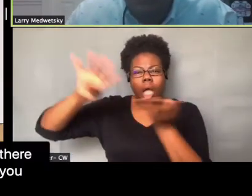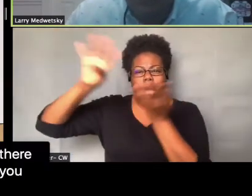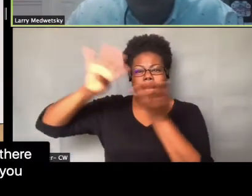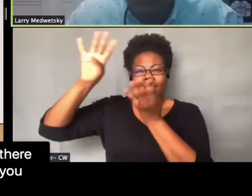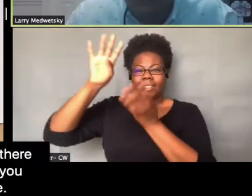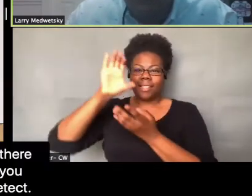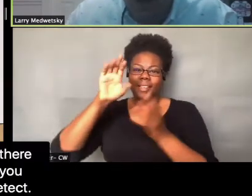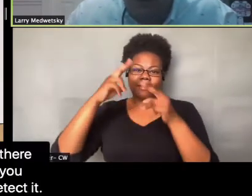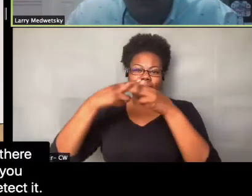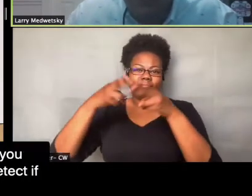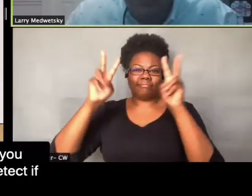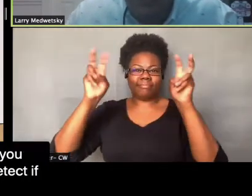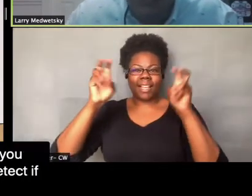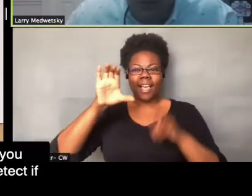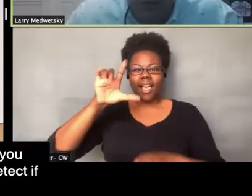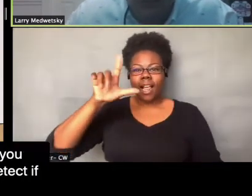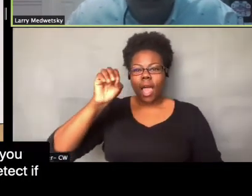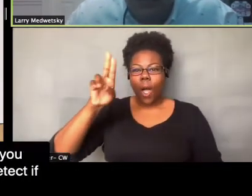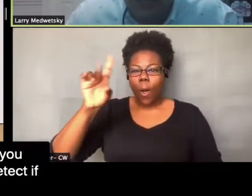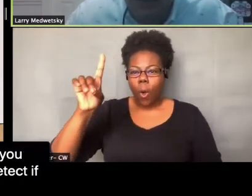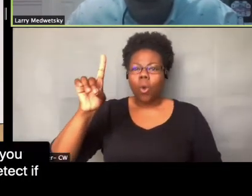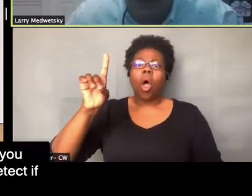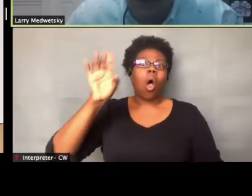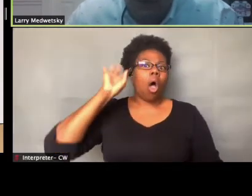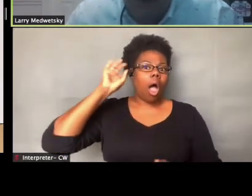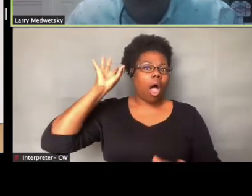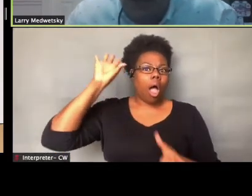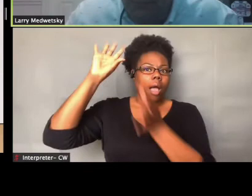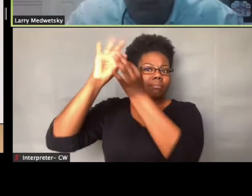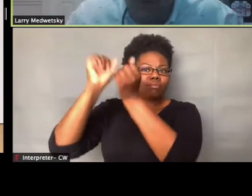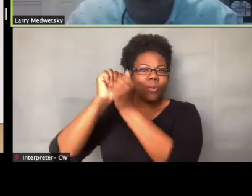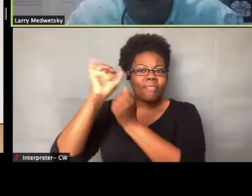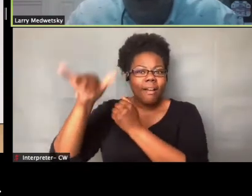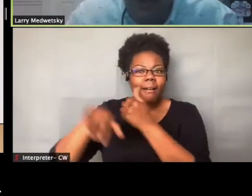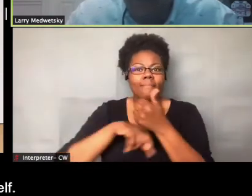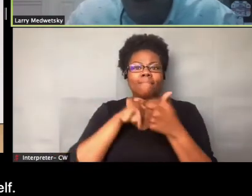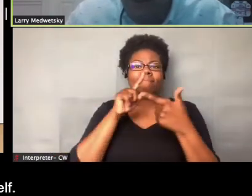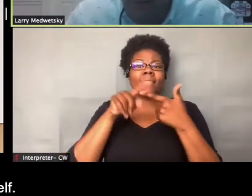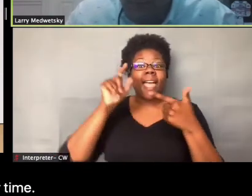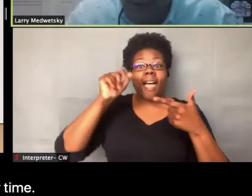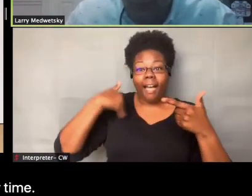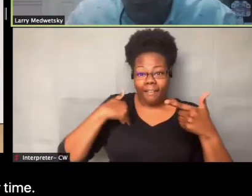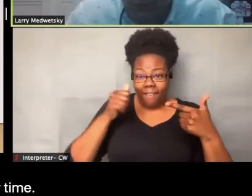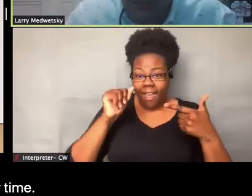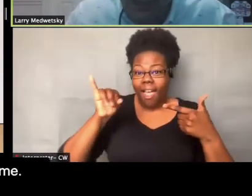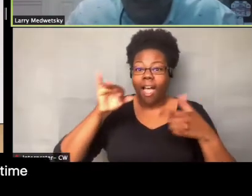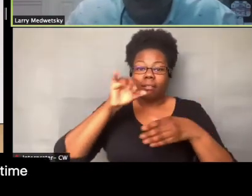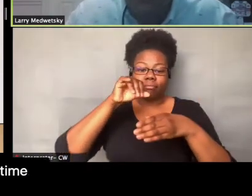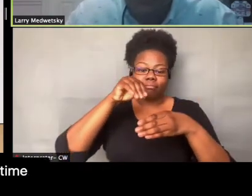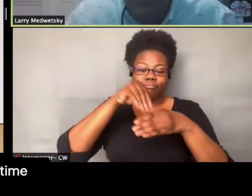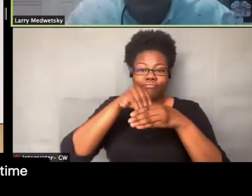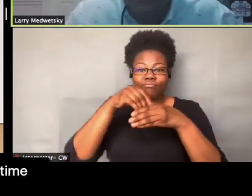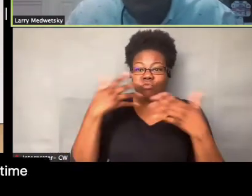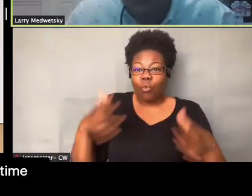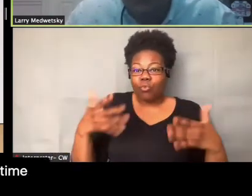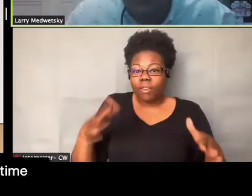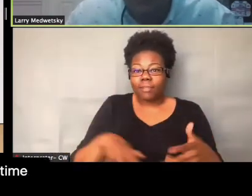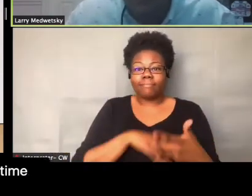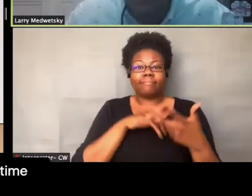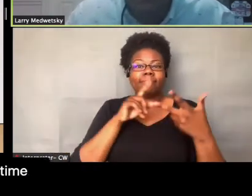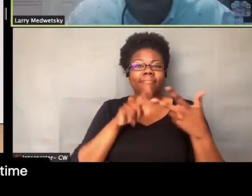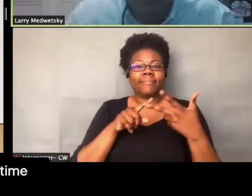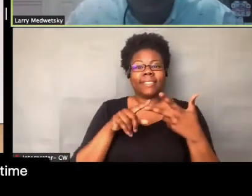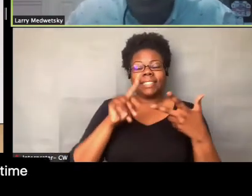can detect if there's falls. It learns and able to help you over time by Bluetooth connectivity